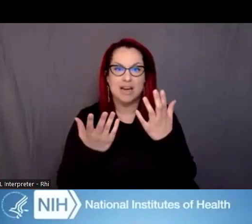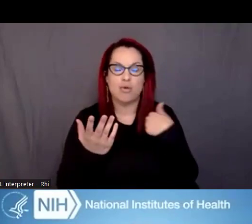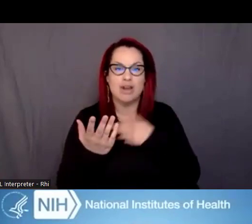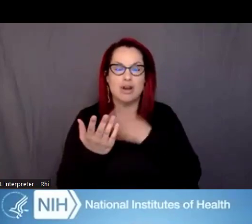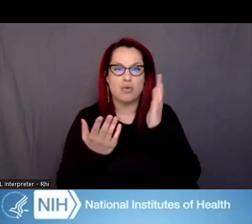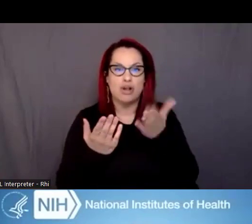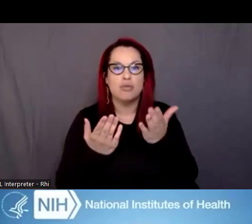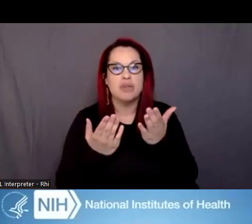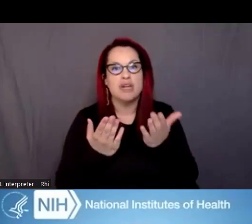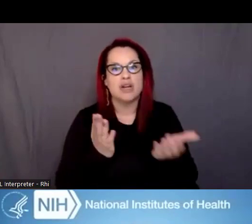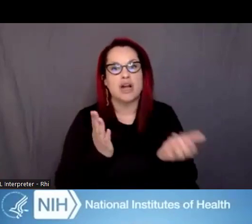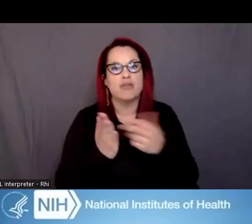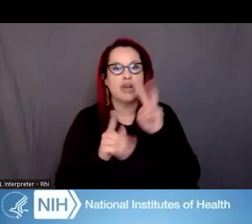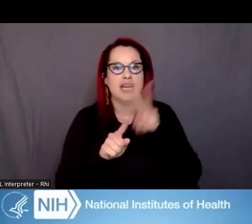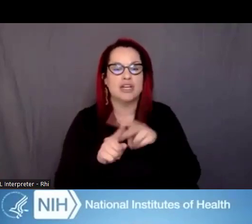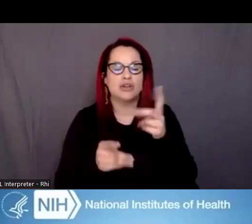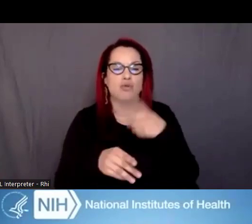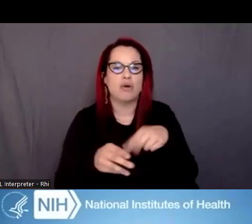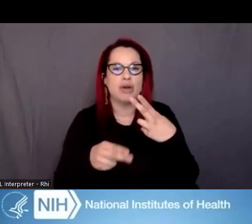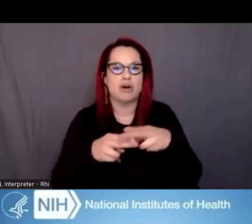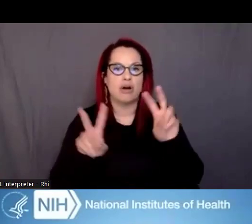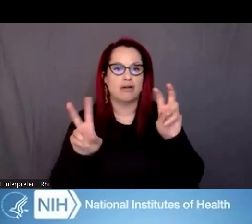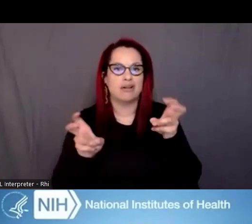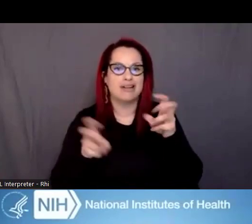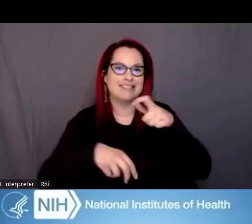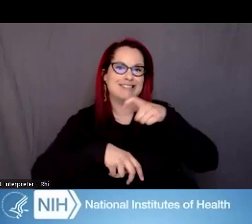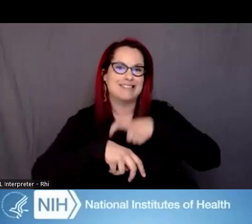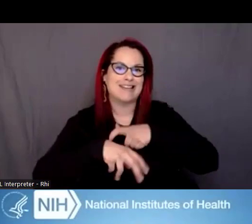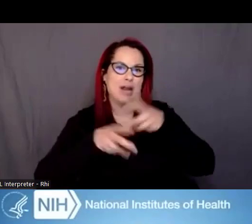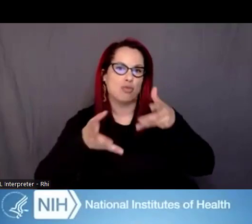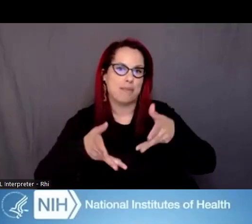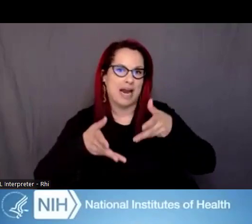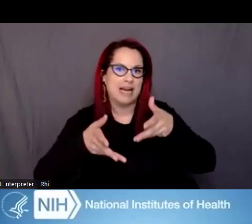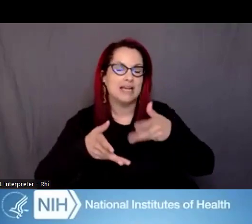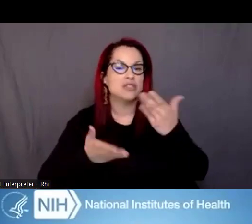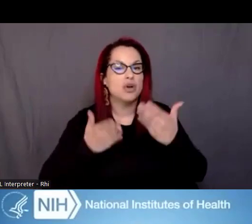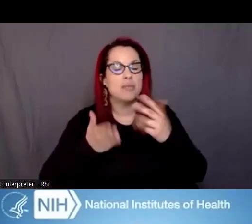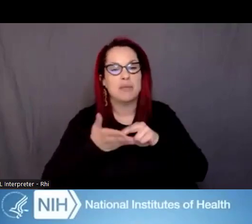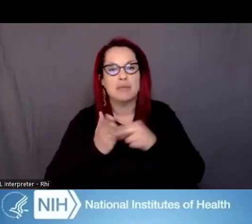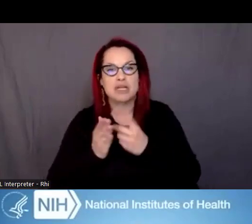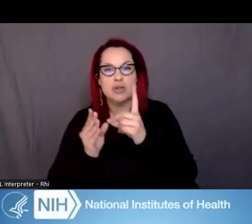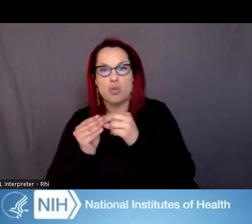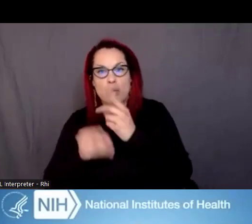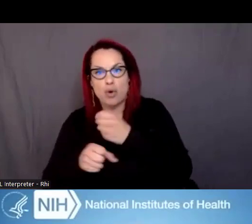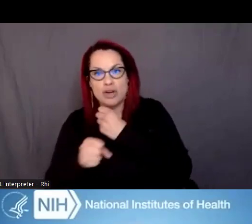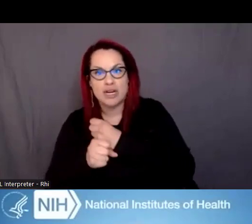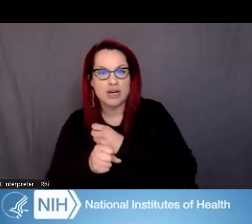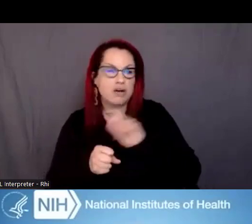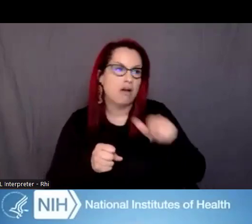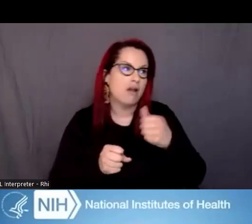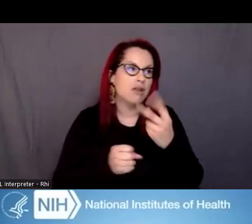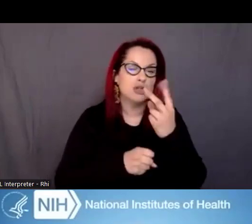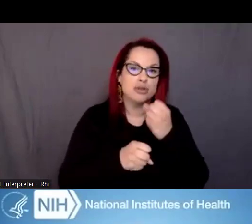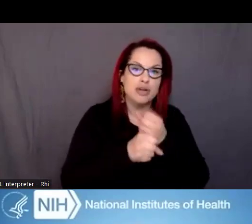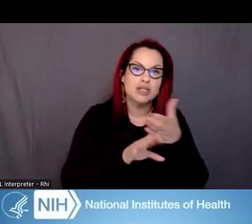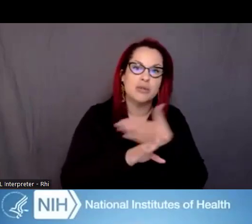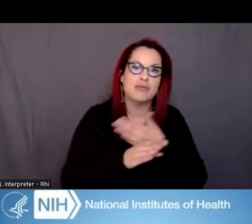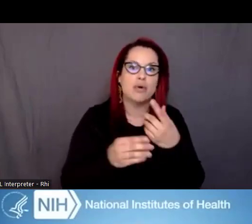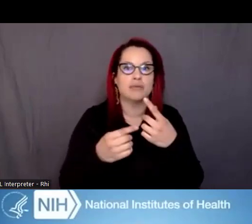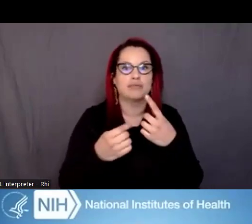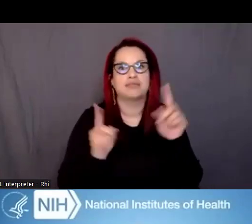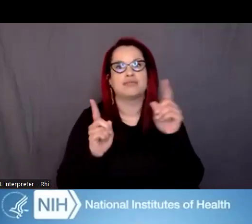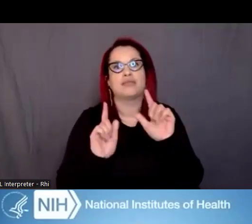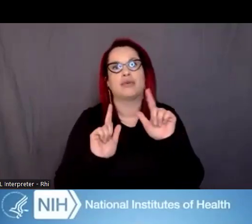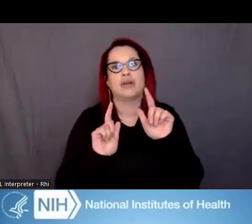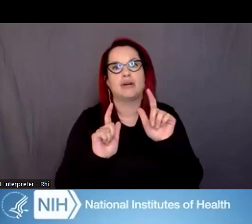we're terming time remaining. So some might be 1 more year, some might be 2 more years. And then there are some that are